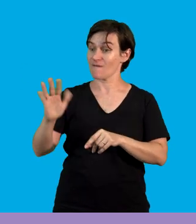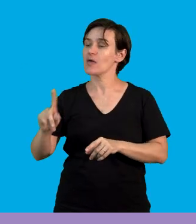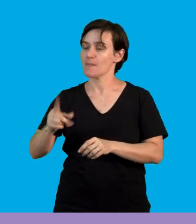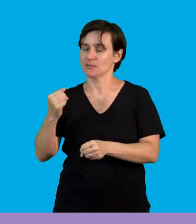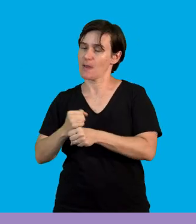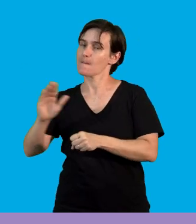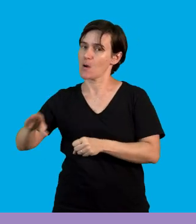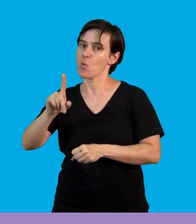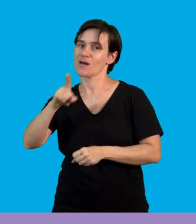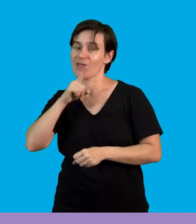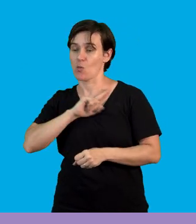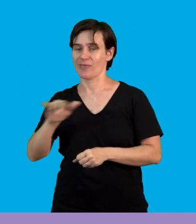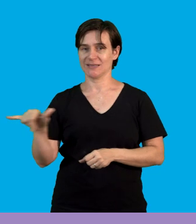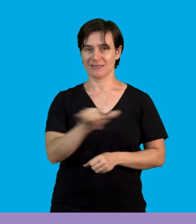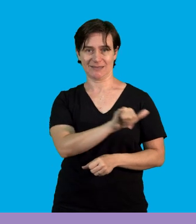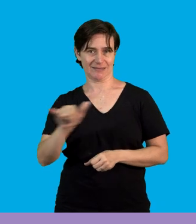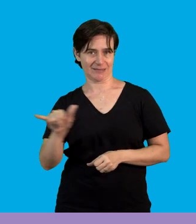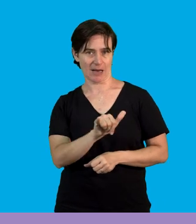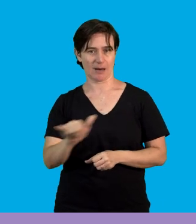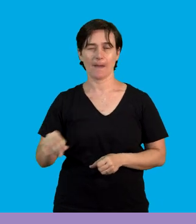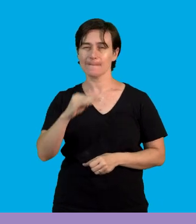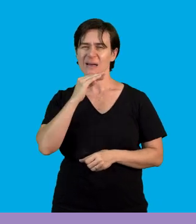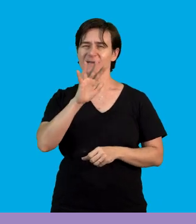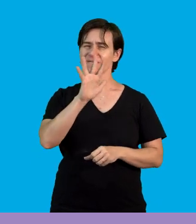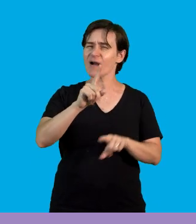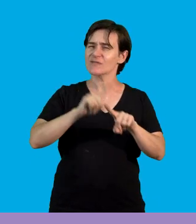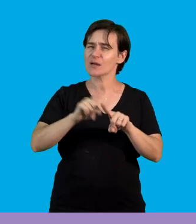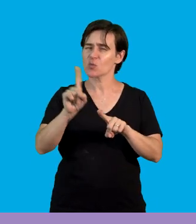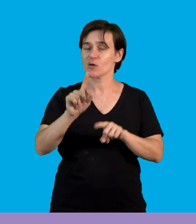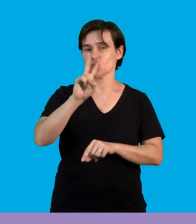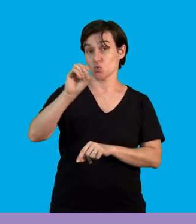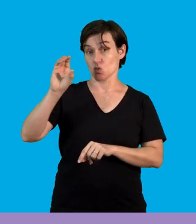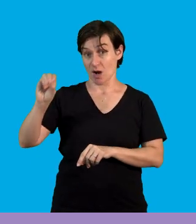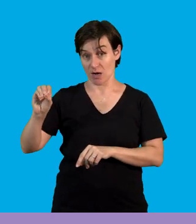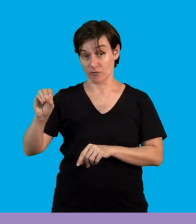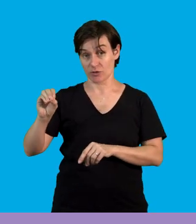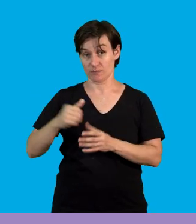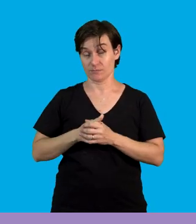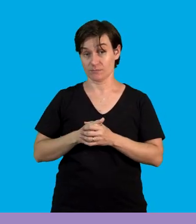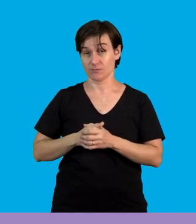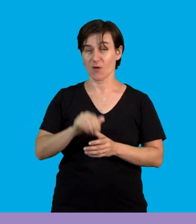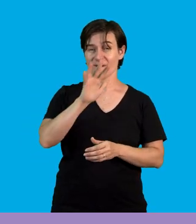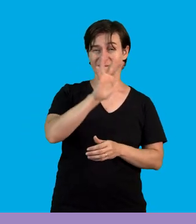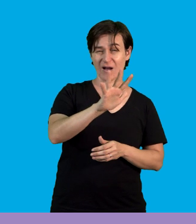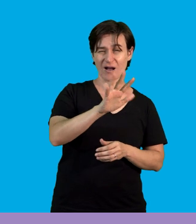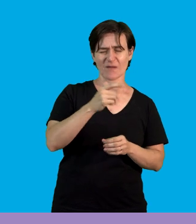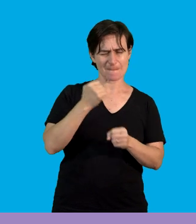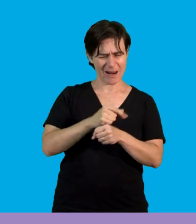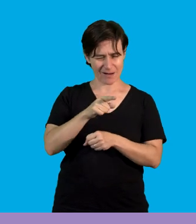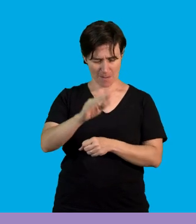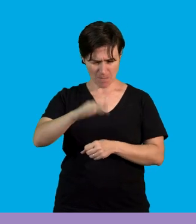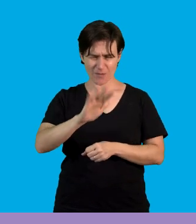to multiply that by 200 to change it, to convert it from 5